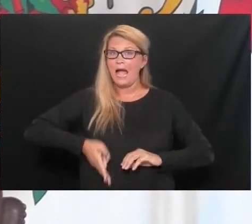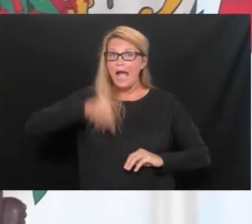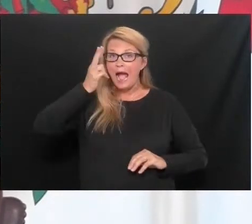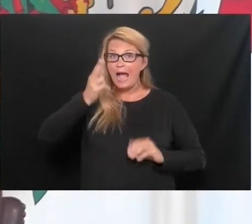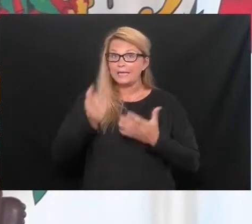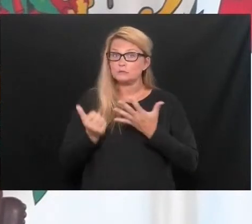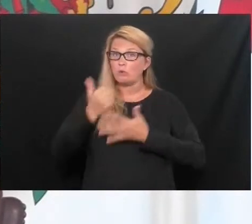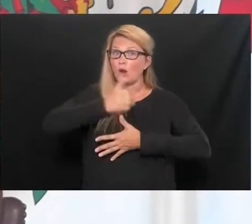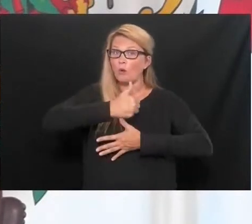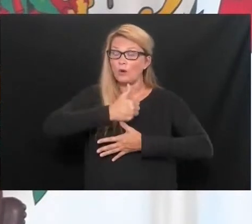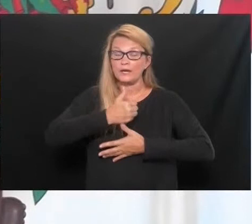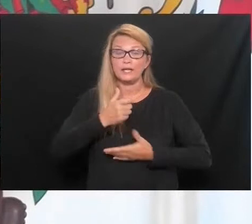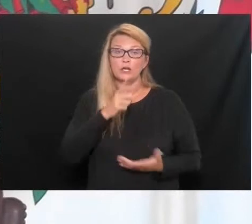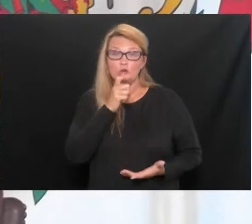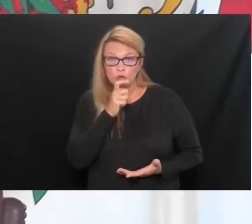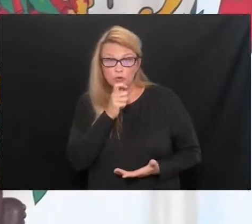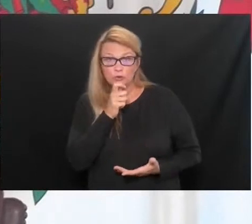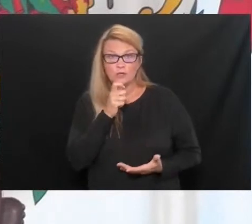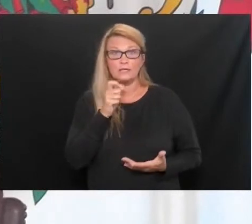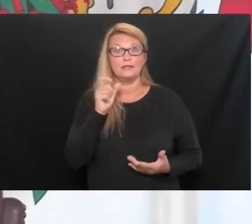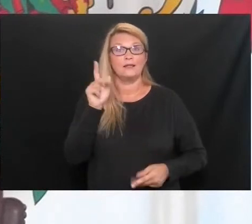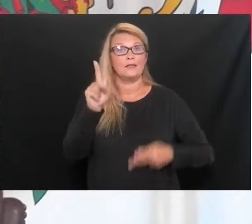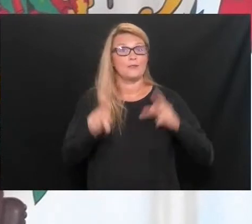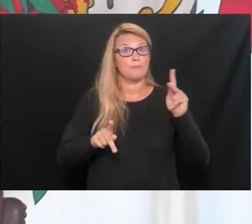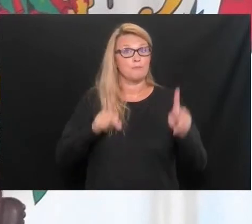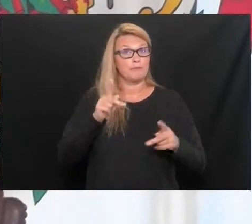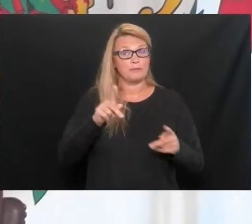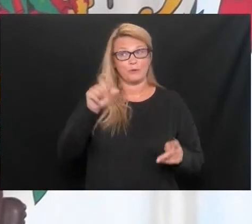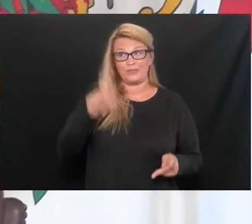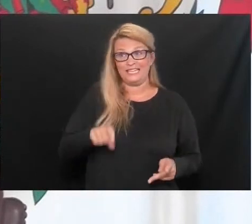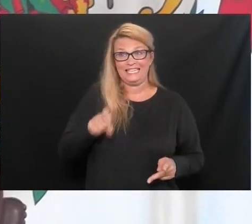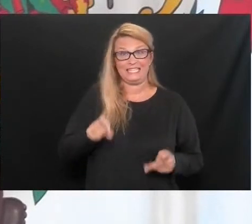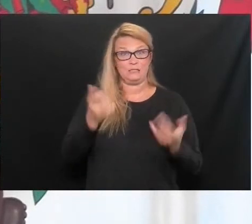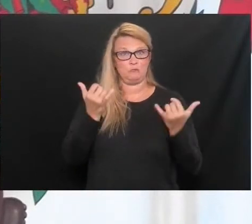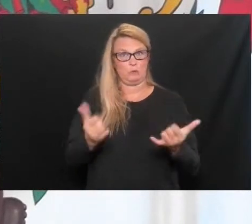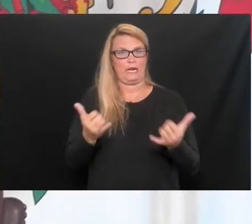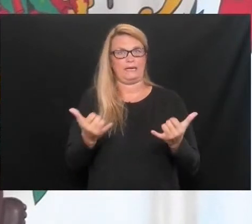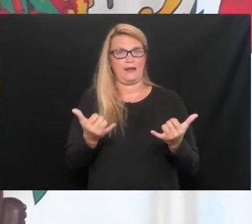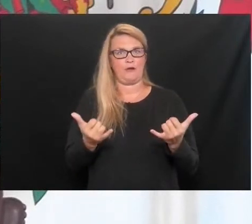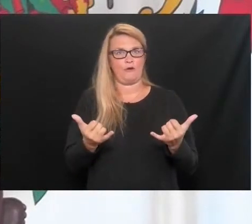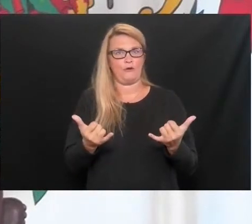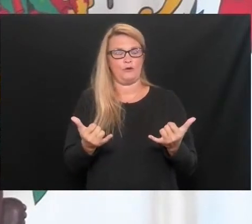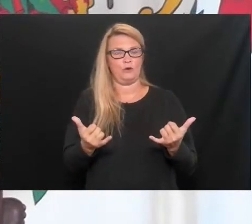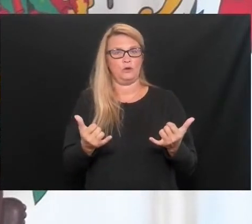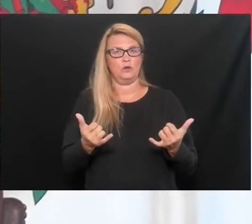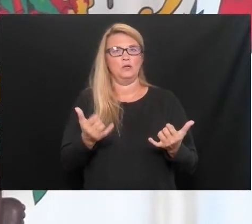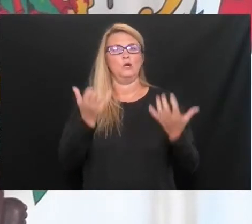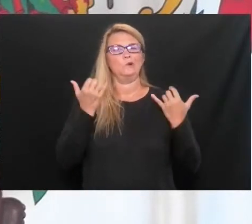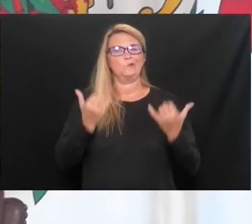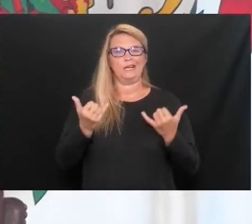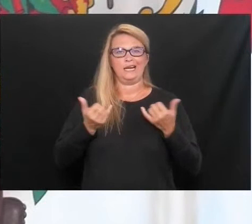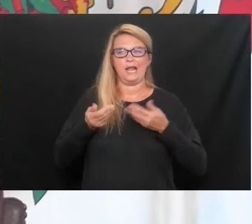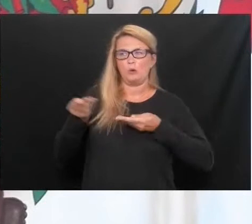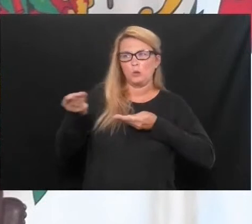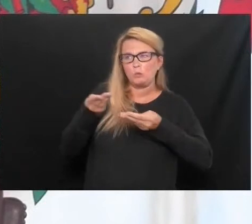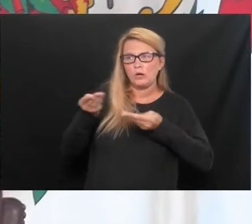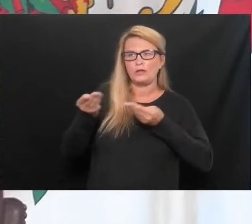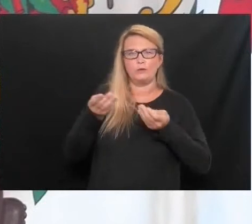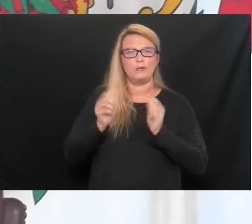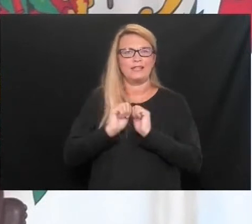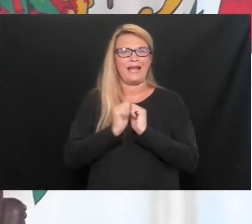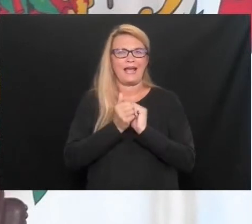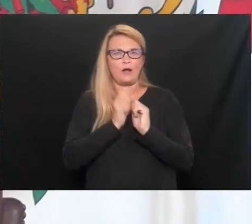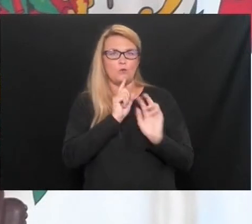getting those doses to those who need them the most. We are working through how to report